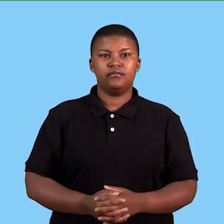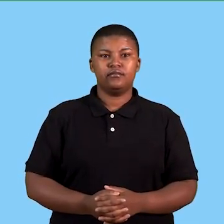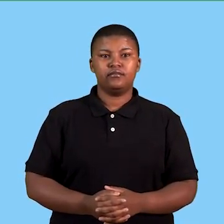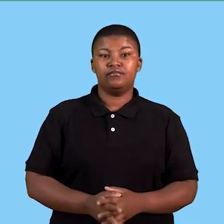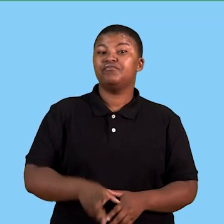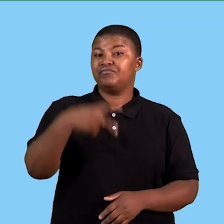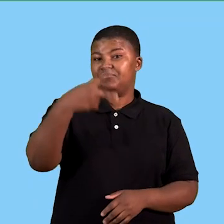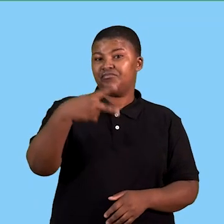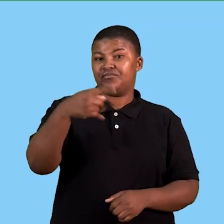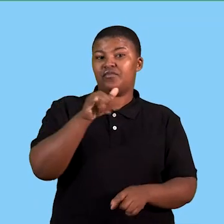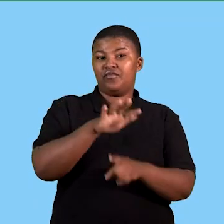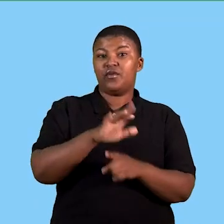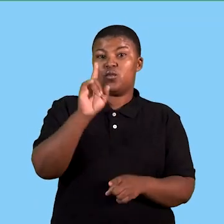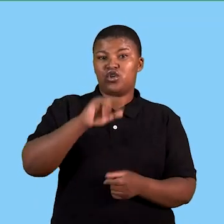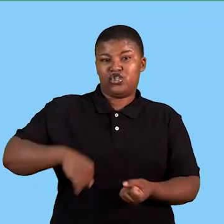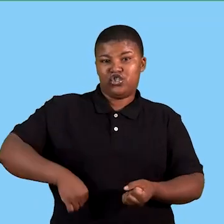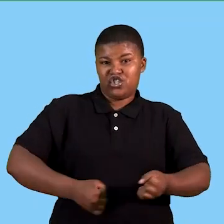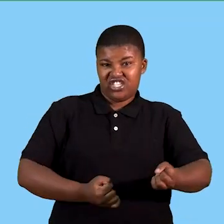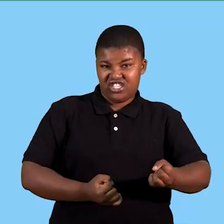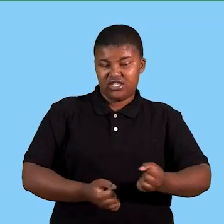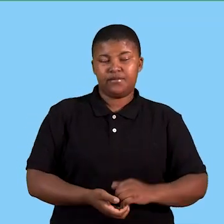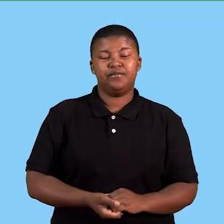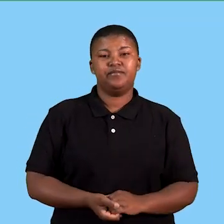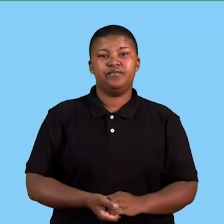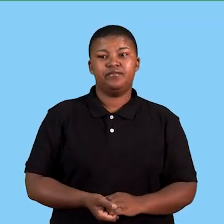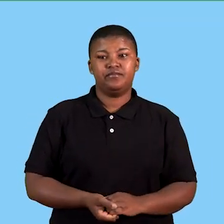then is the strategy we use.